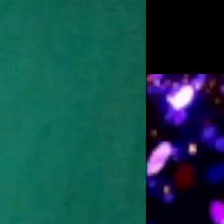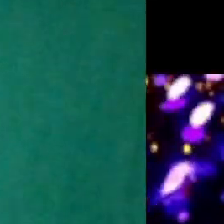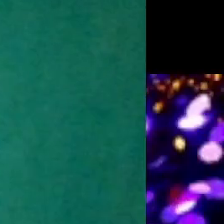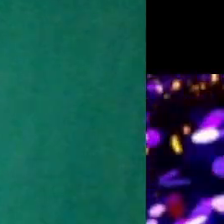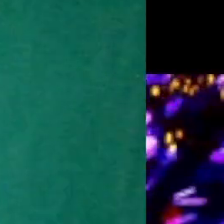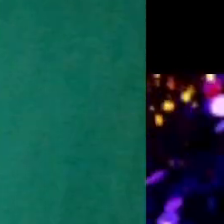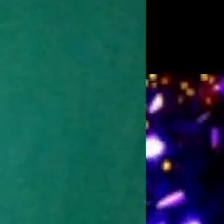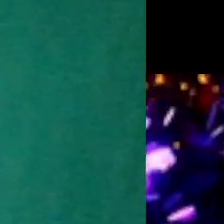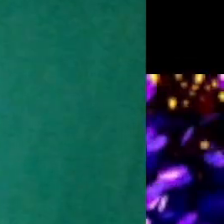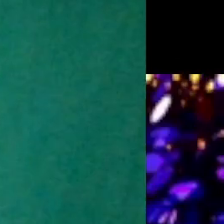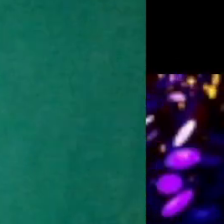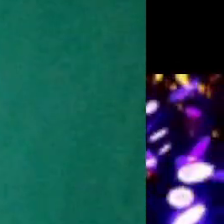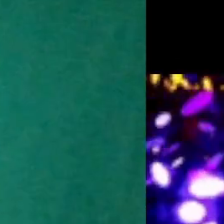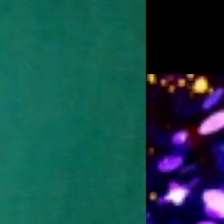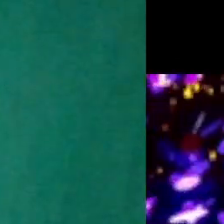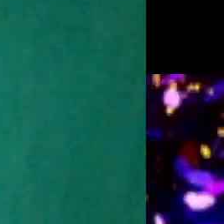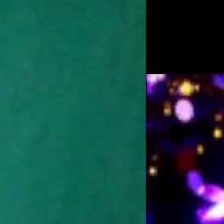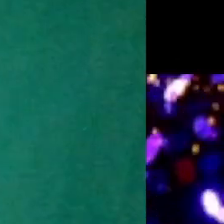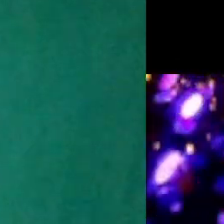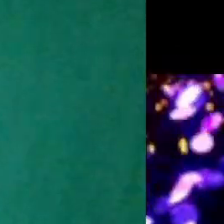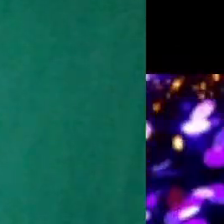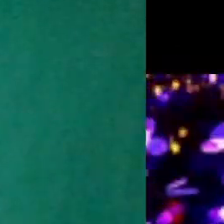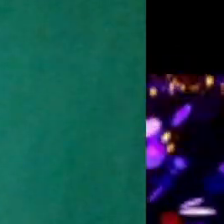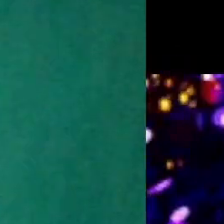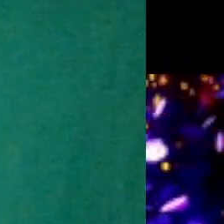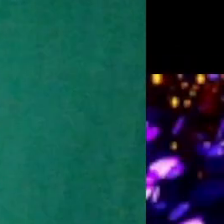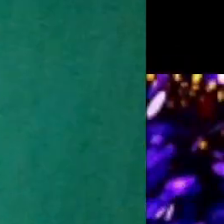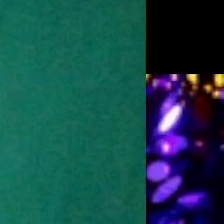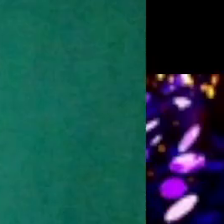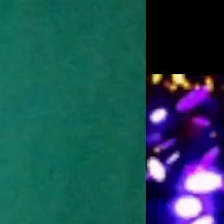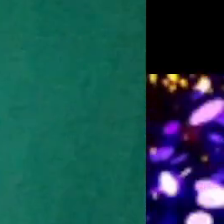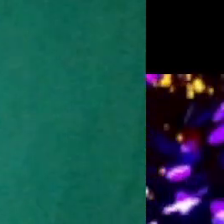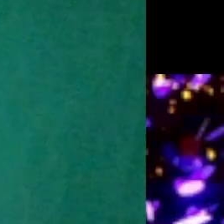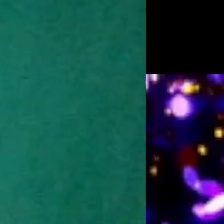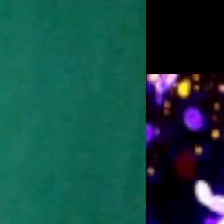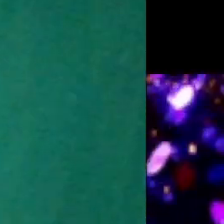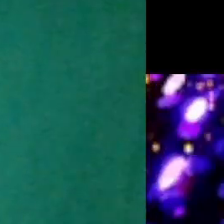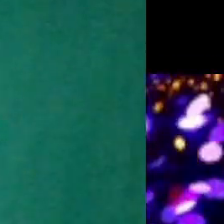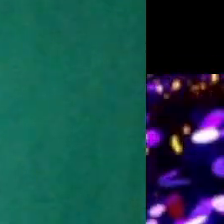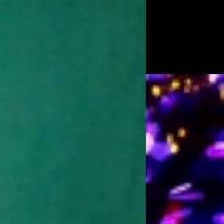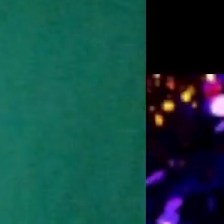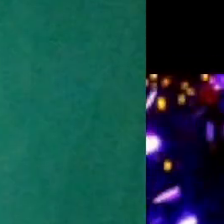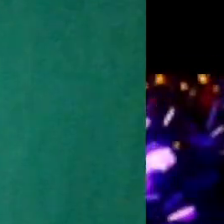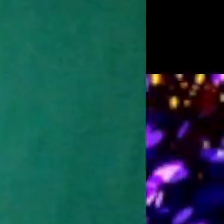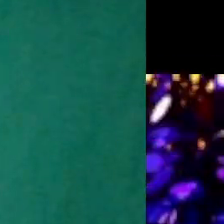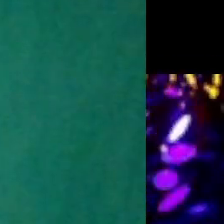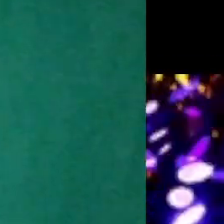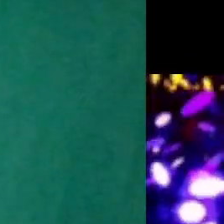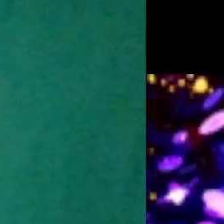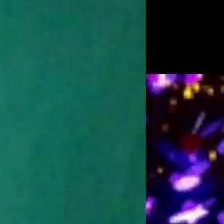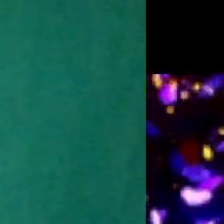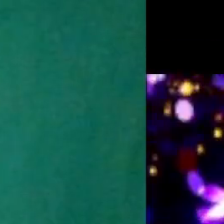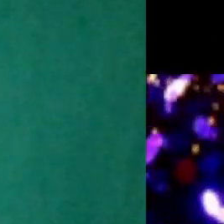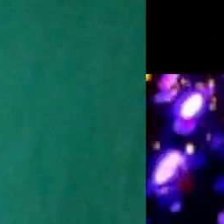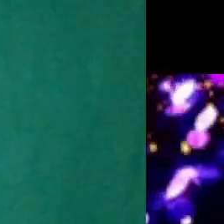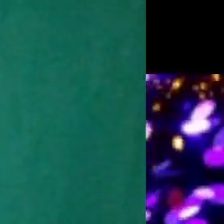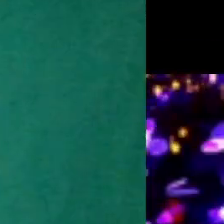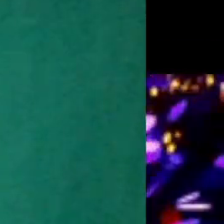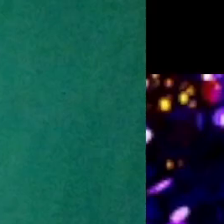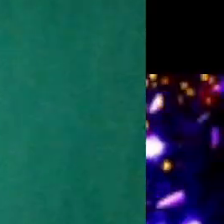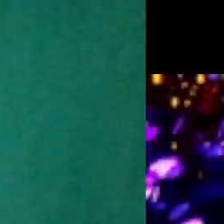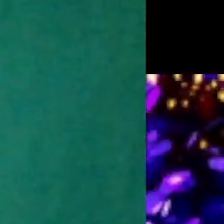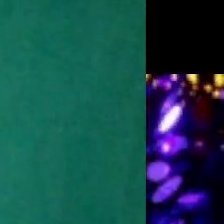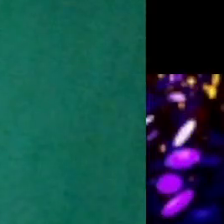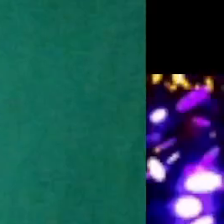bit of magic. This is one of my absolute favorite magic tricks. It is the ring thing. Yes, the ring